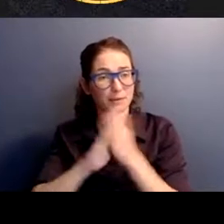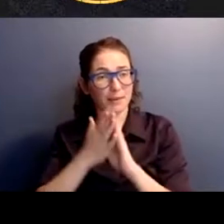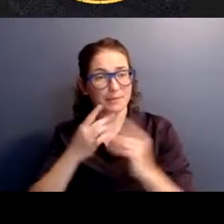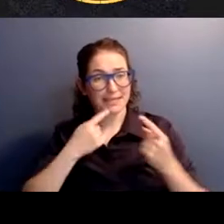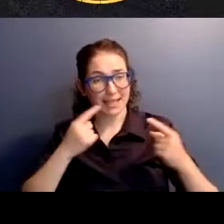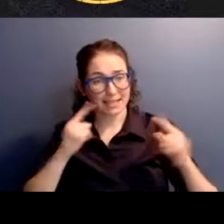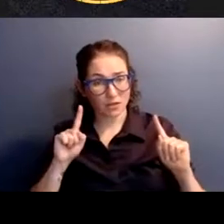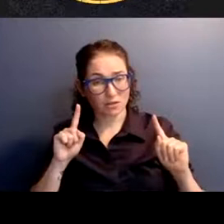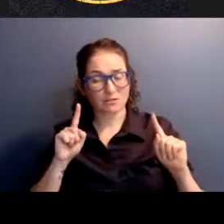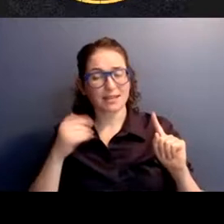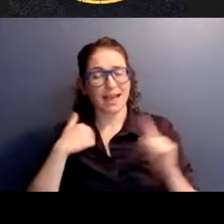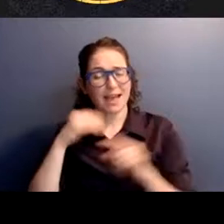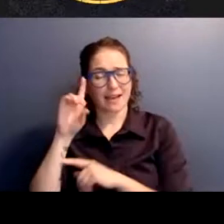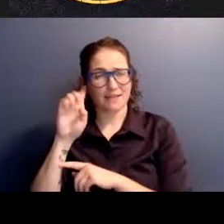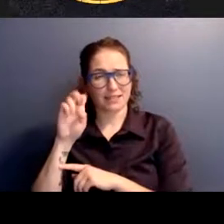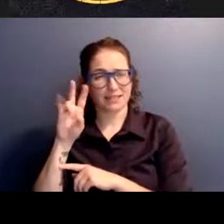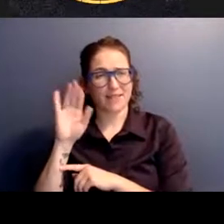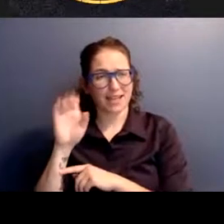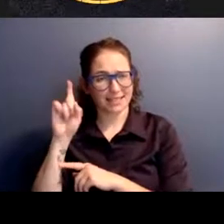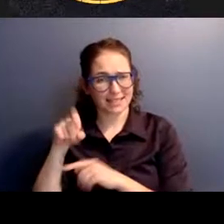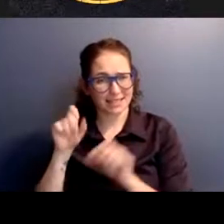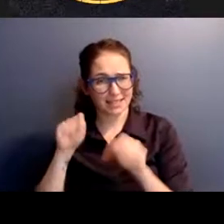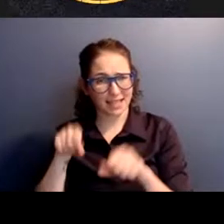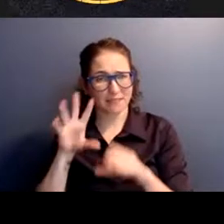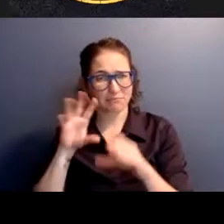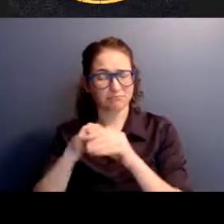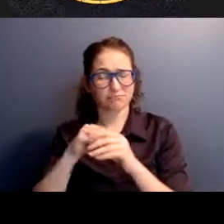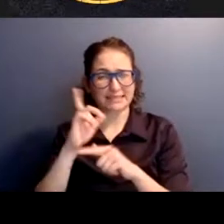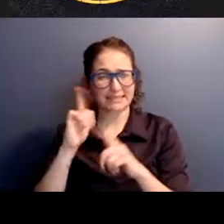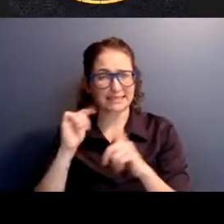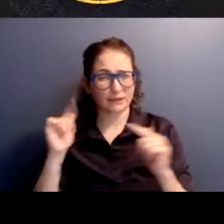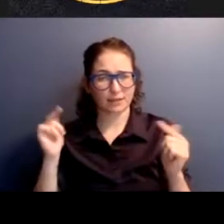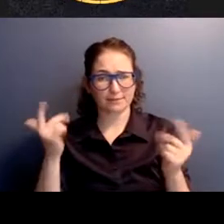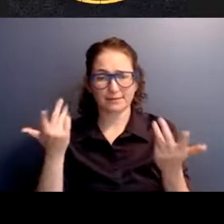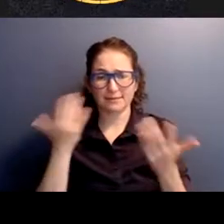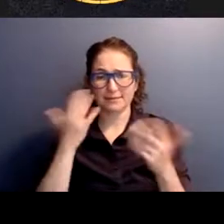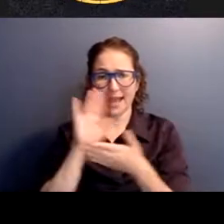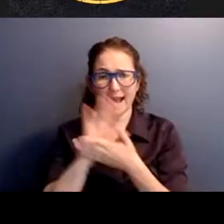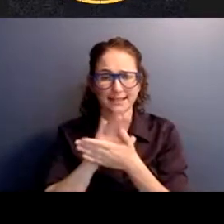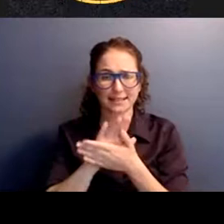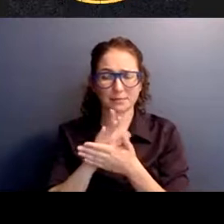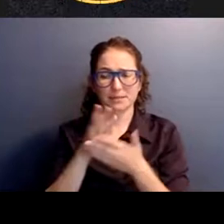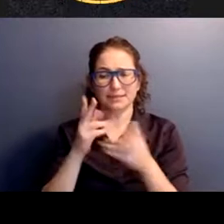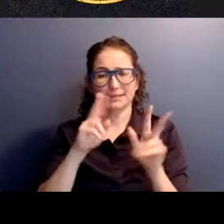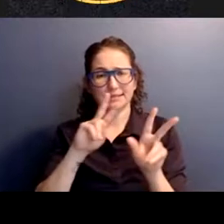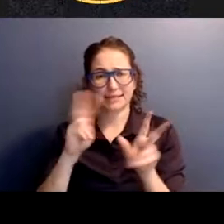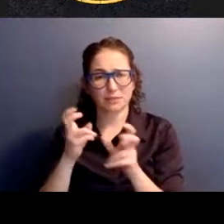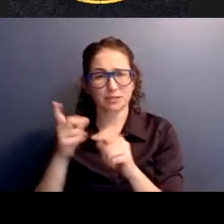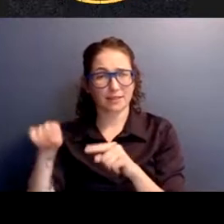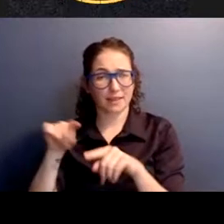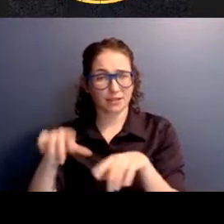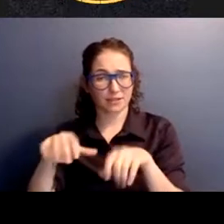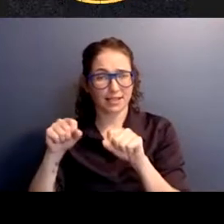to have the devices that they need to participate in the different academic subjects that